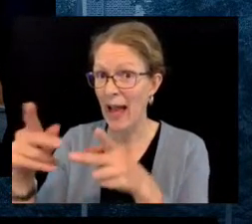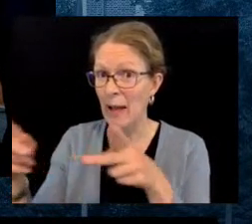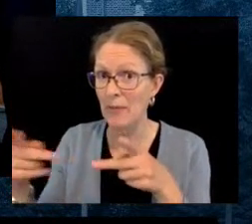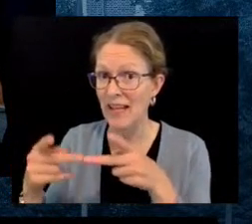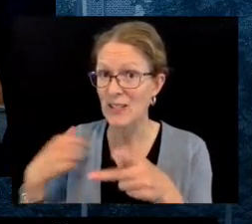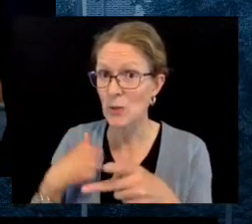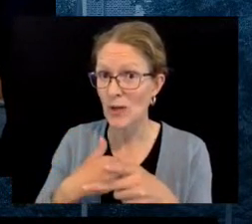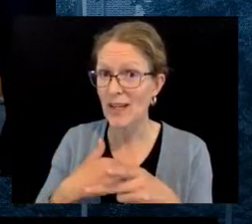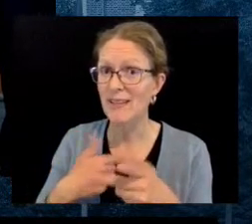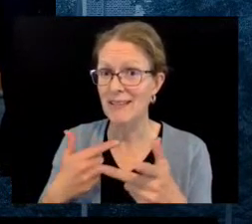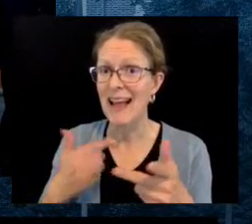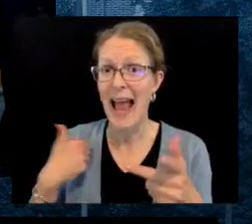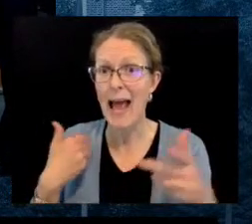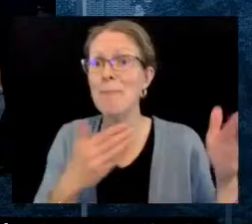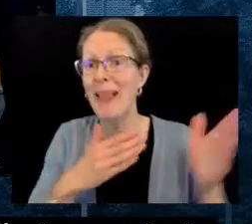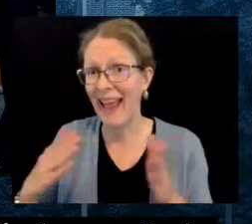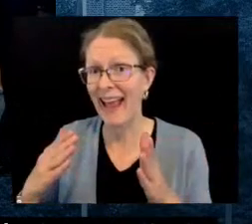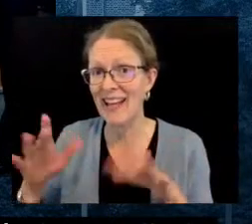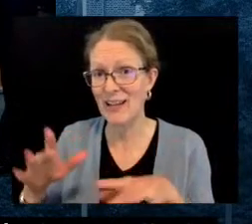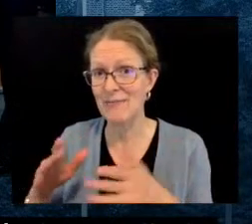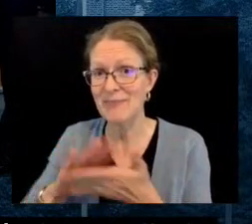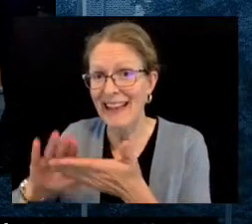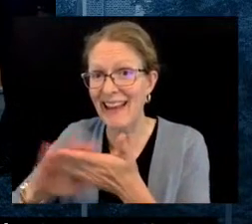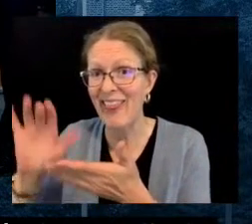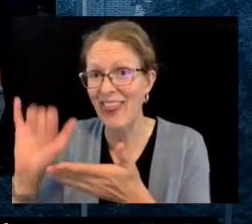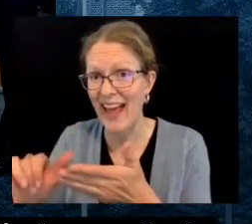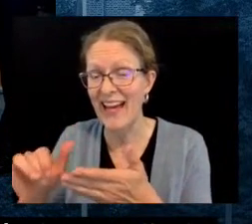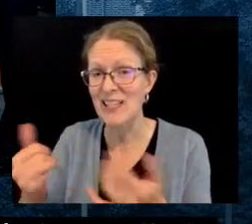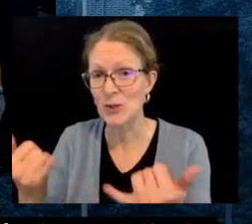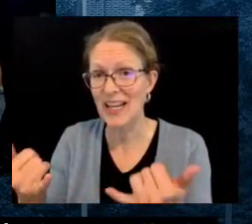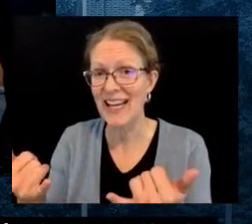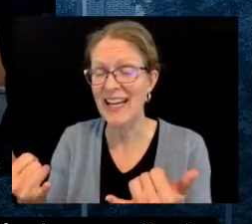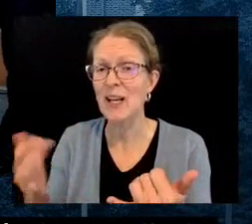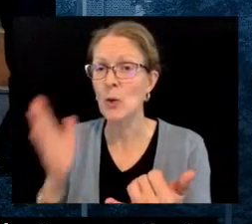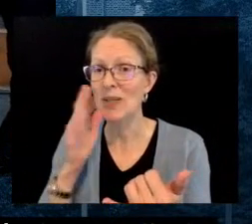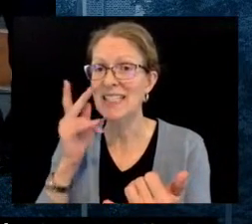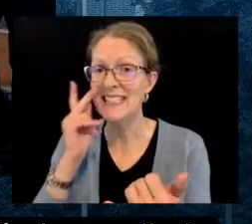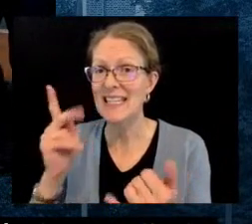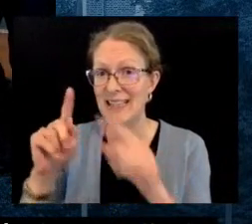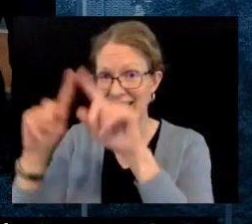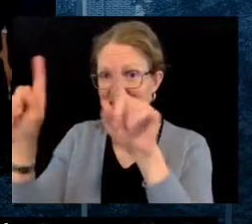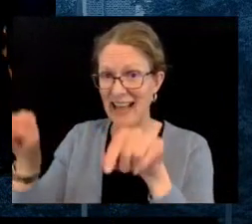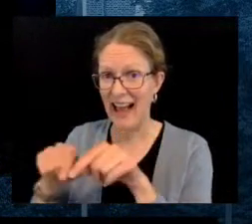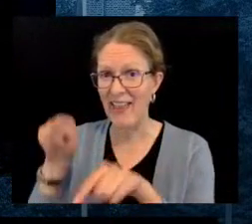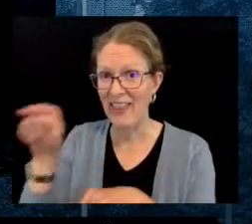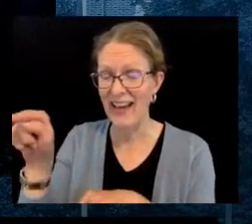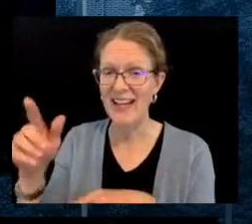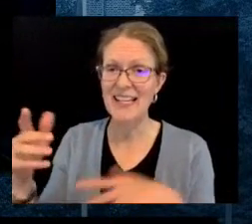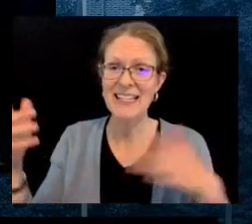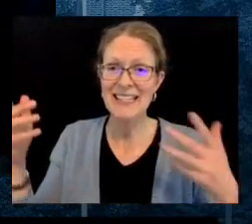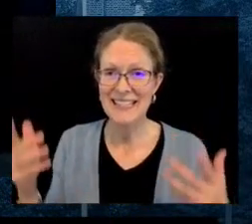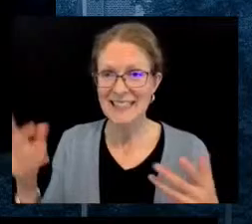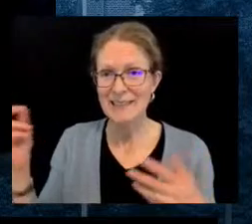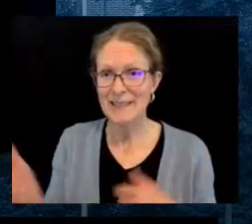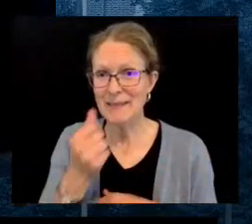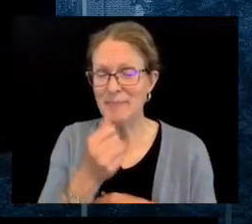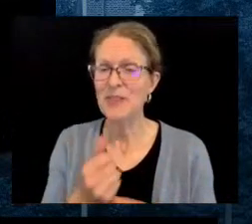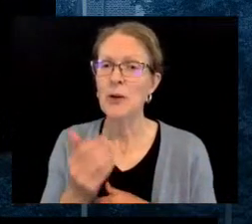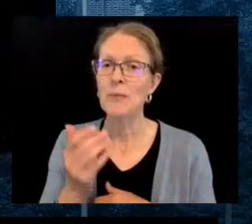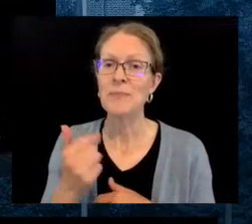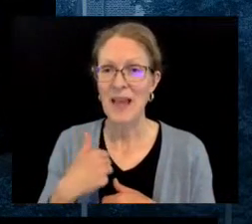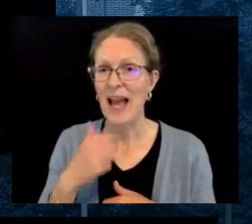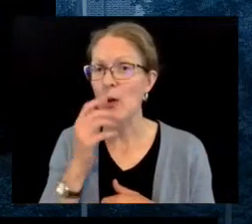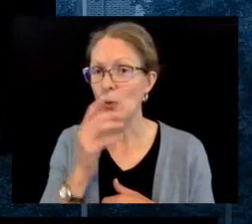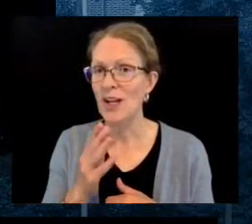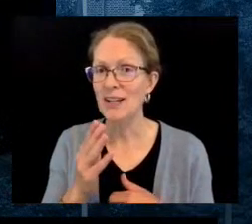today. And then obviously our nice beautiful sign would be out there too. So we're going to just shift a little bit, and I'm just going to share with you really quick some of the